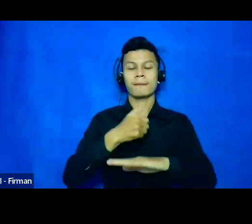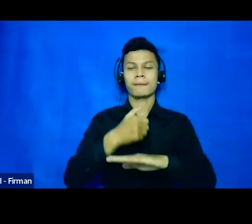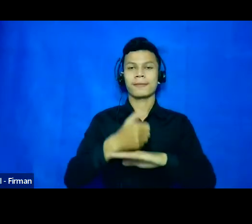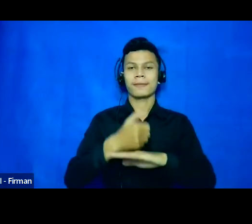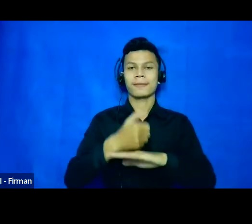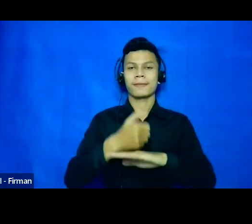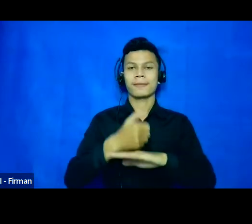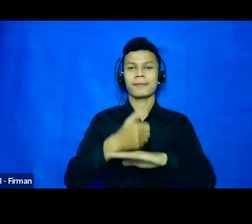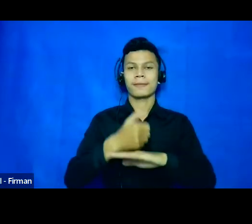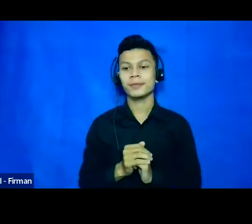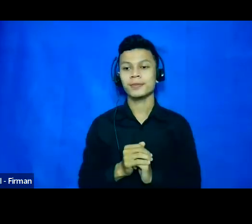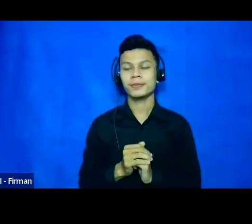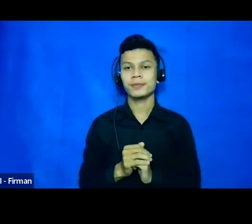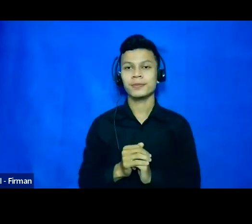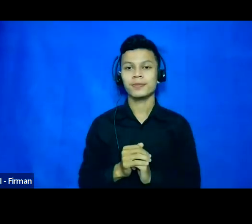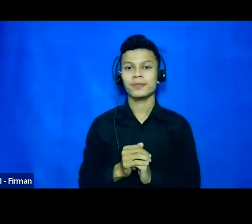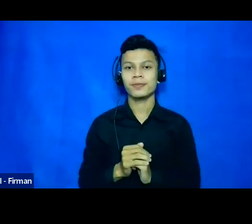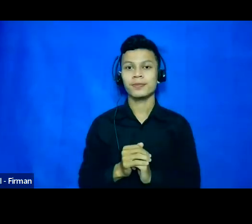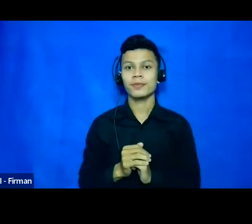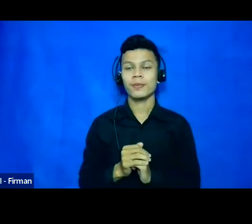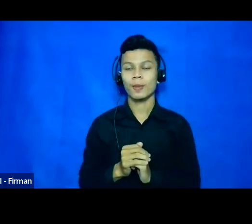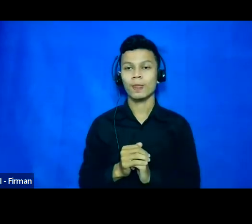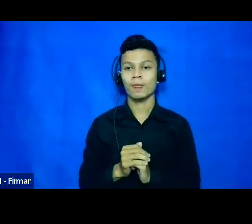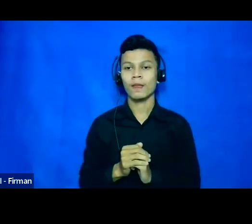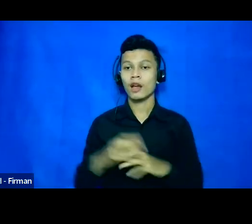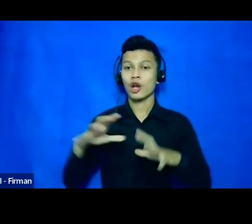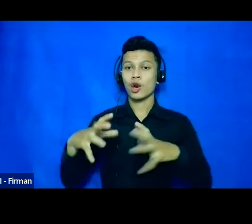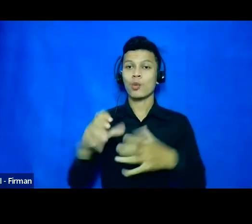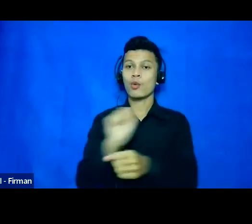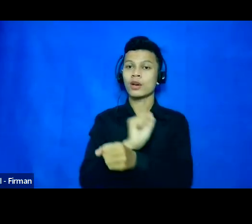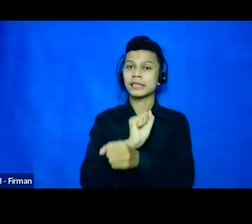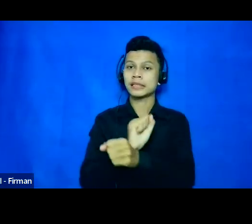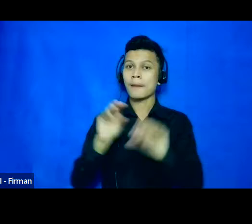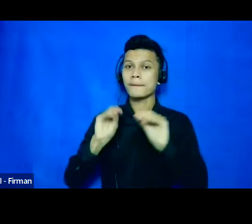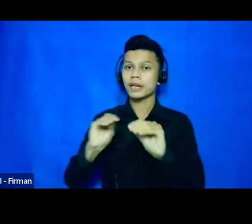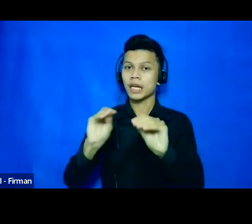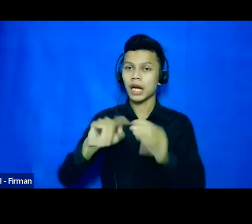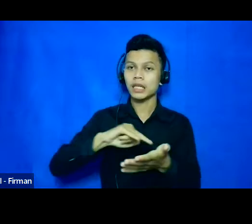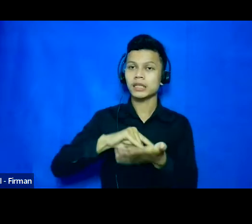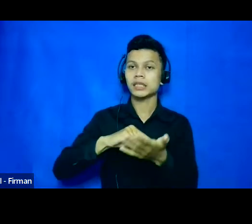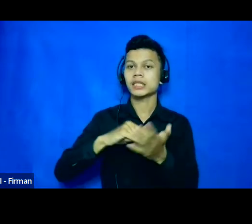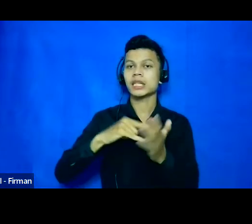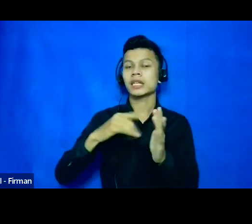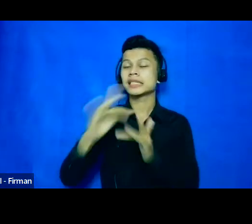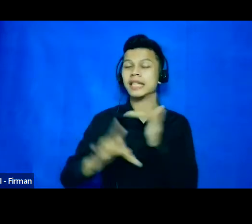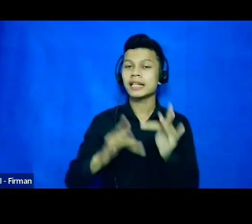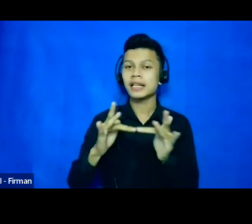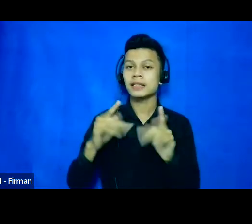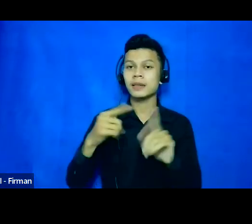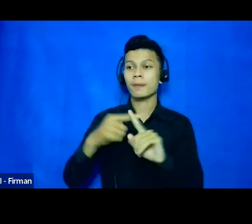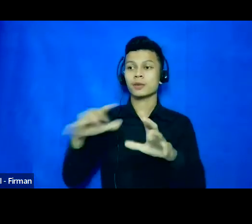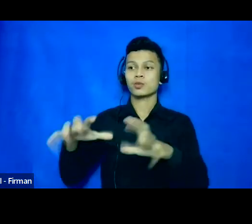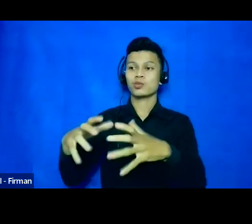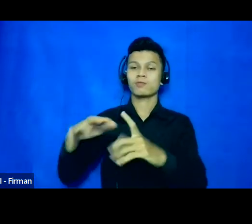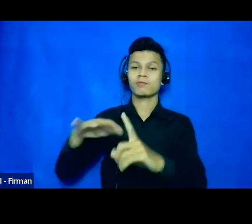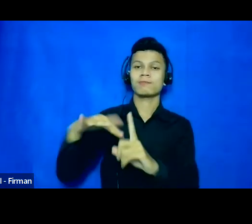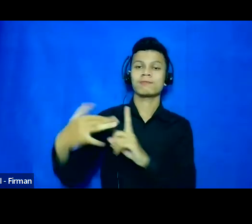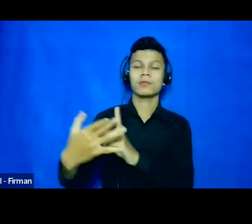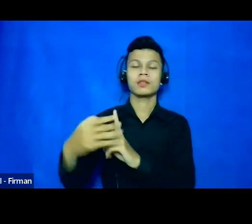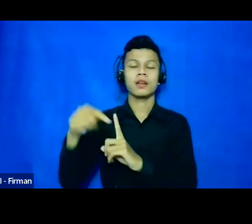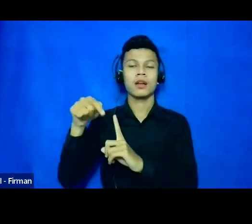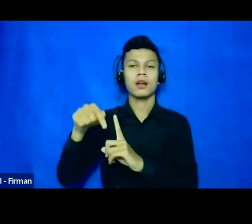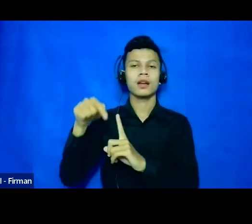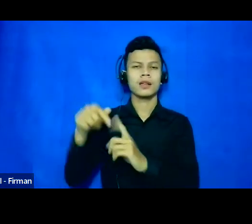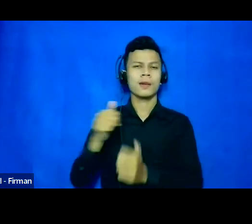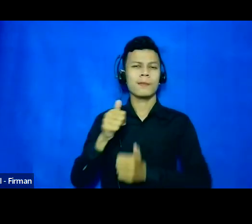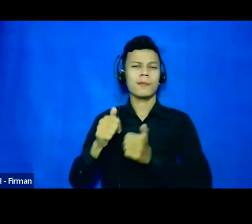Working Group of Education, Digitalization and Civic Space have an important role because